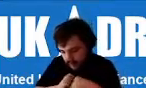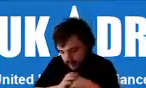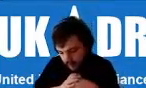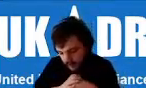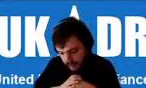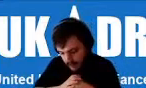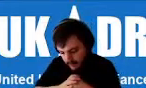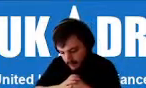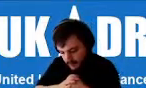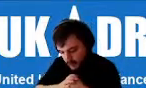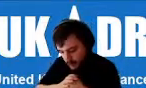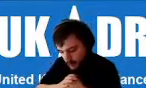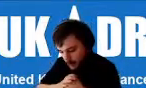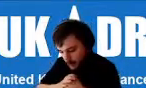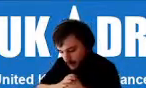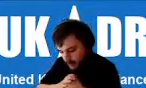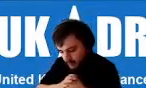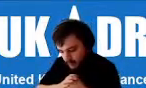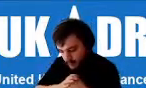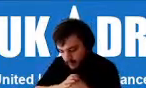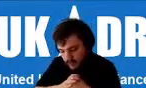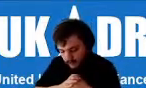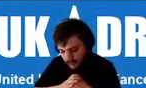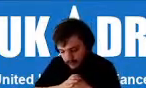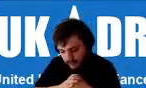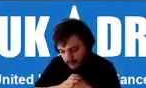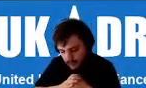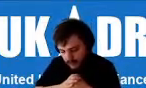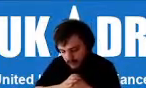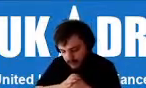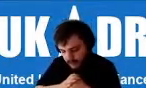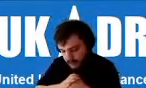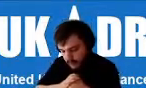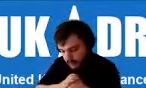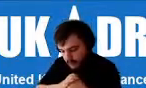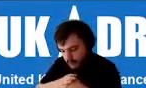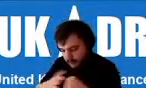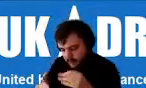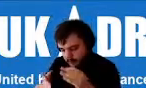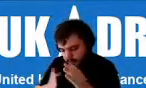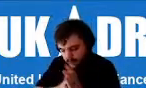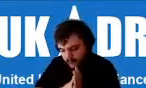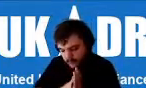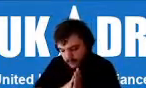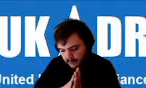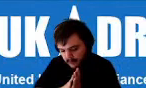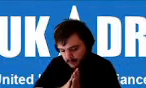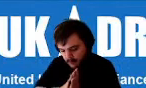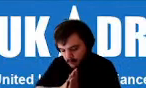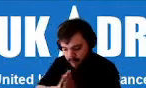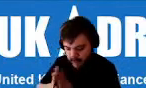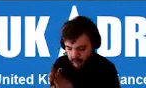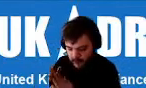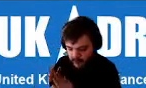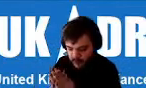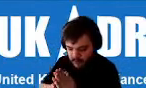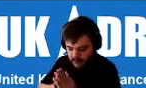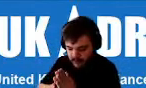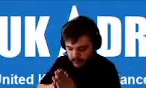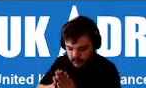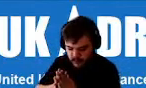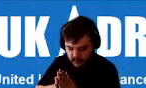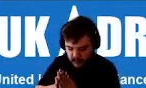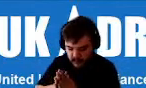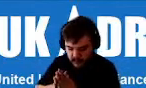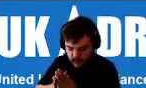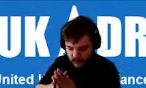Okay. When I was reading your biography, I noticed you said that you held the position of